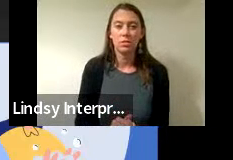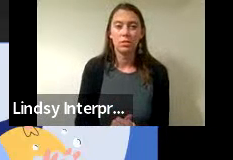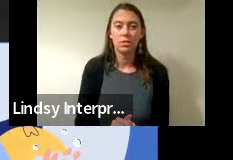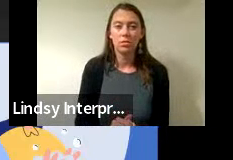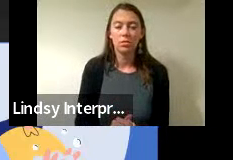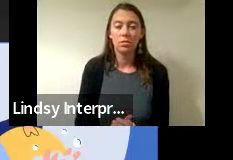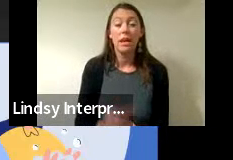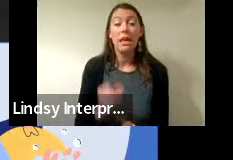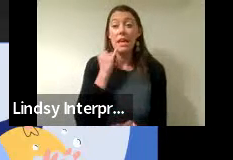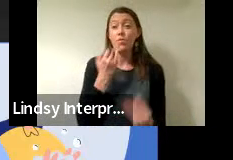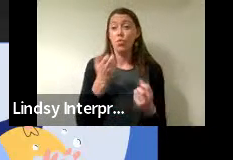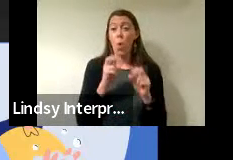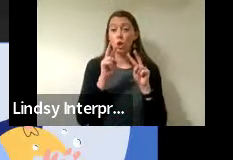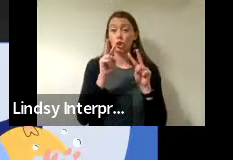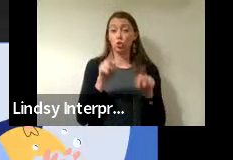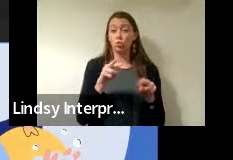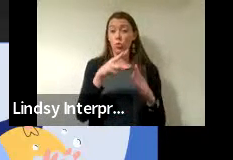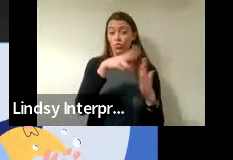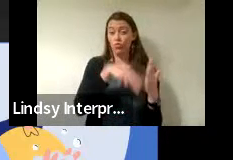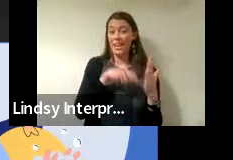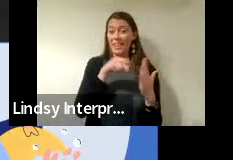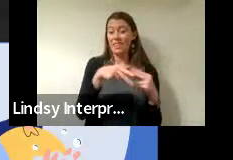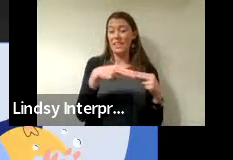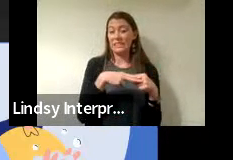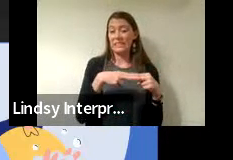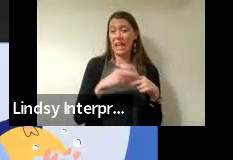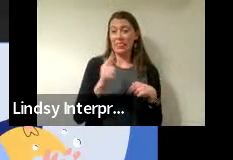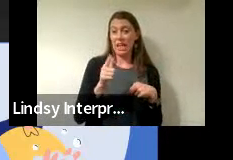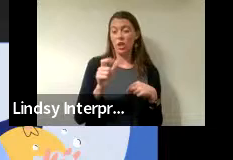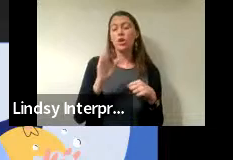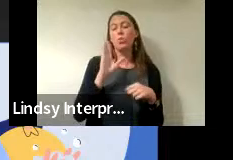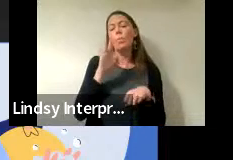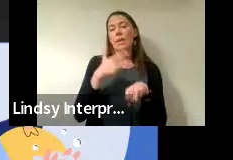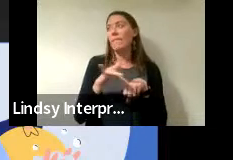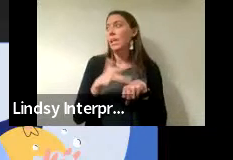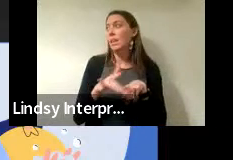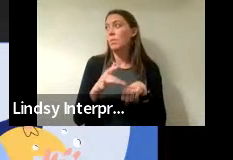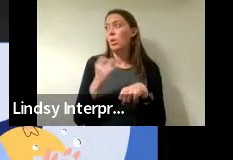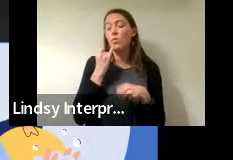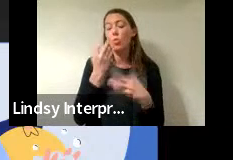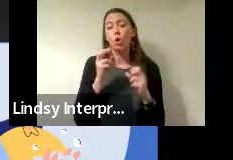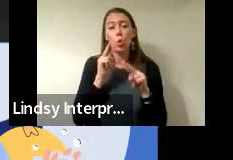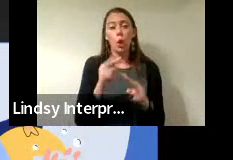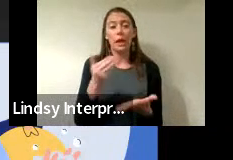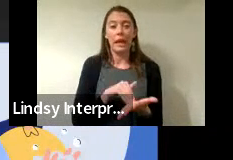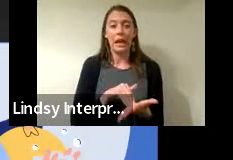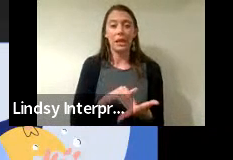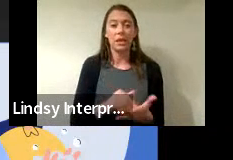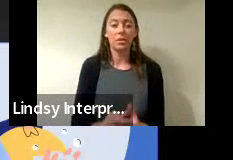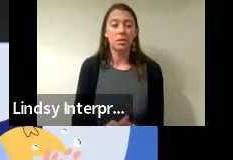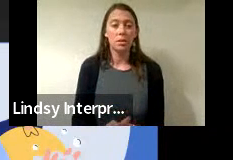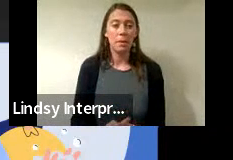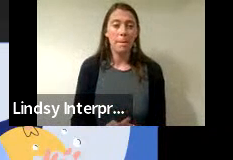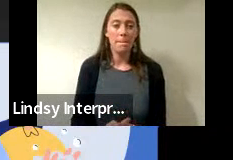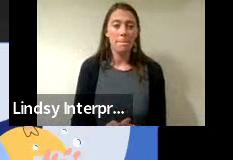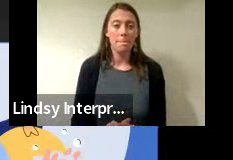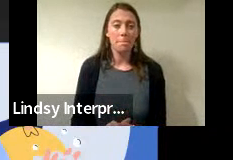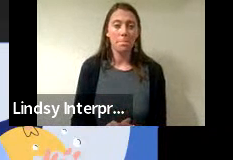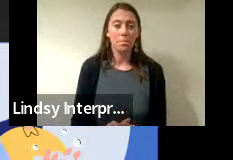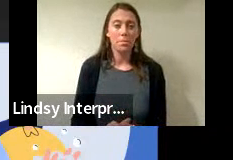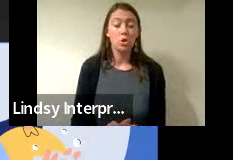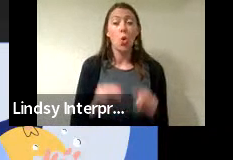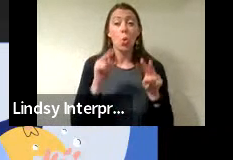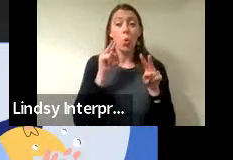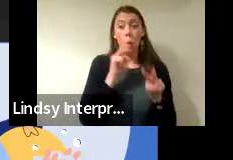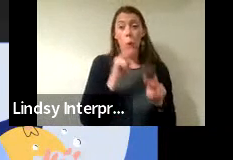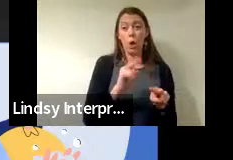on the call. You can take these, you can look at what some of the actions are or the strategies we planned, and then look at the actions that we've taken